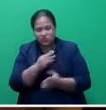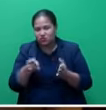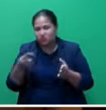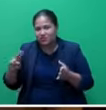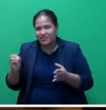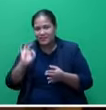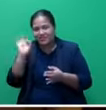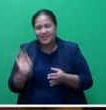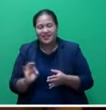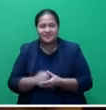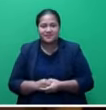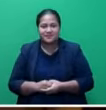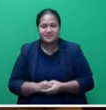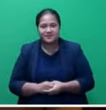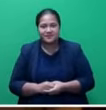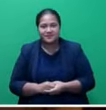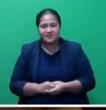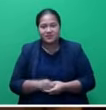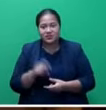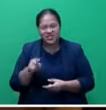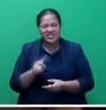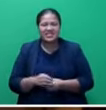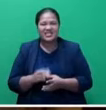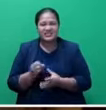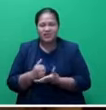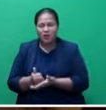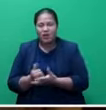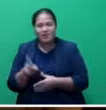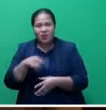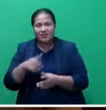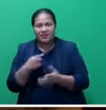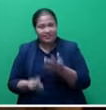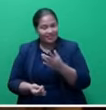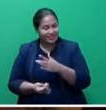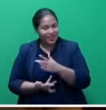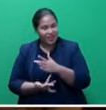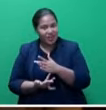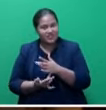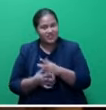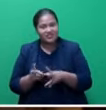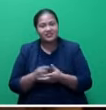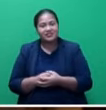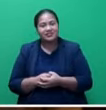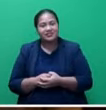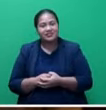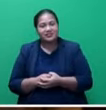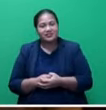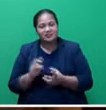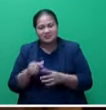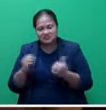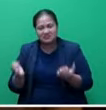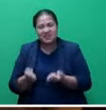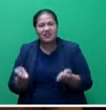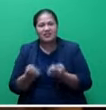green manuring, has been supported by technology trials conducted by SRIF, which achieved an encouraging average yield